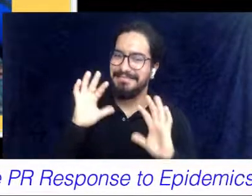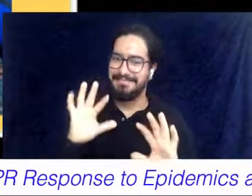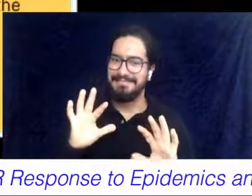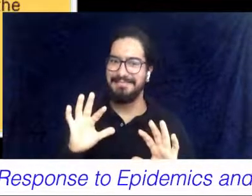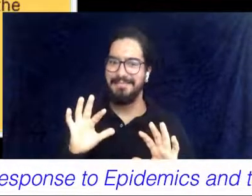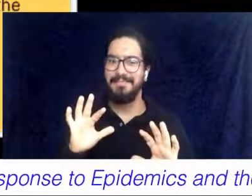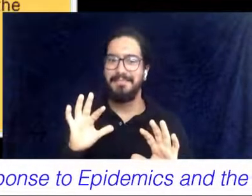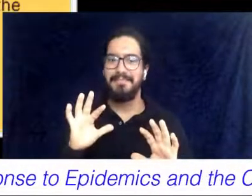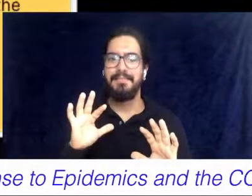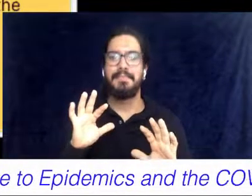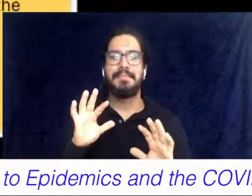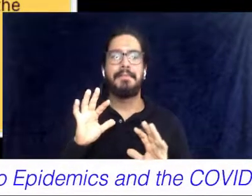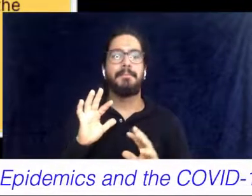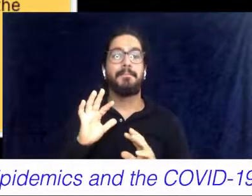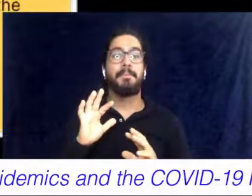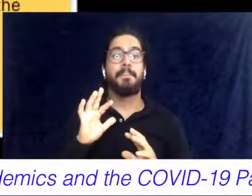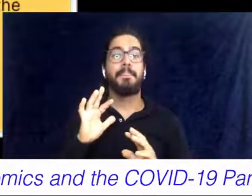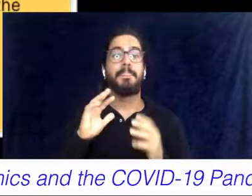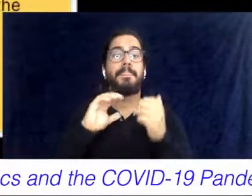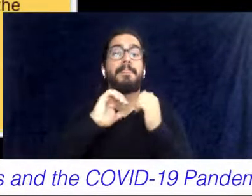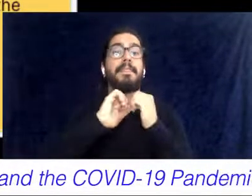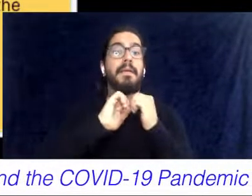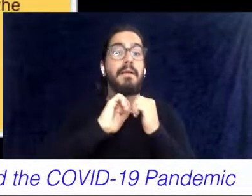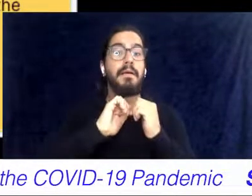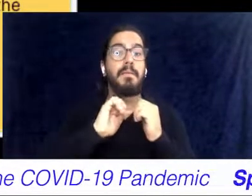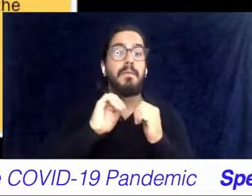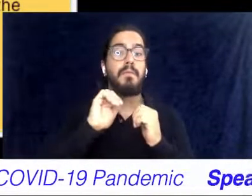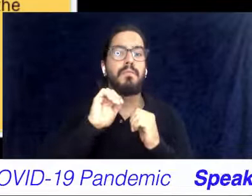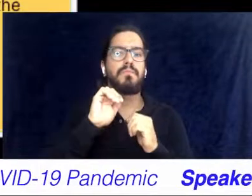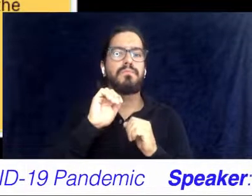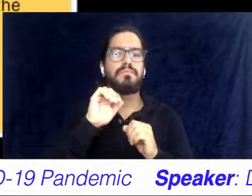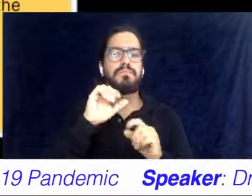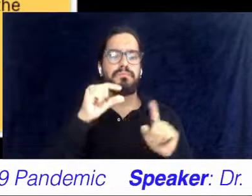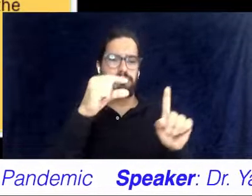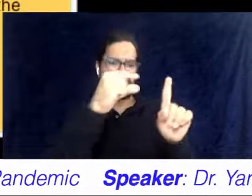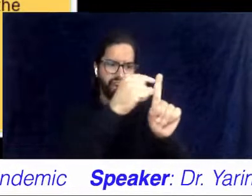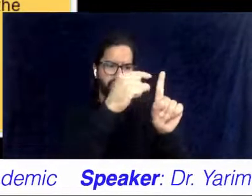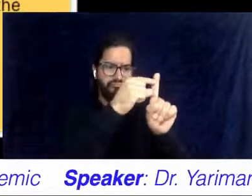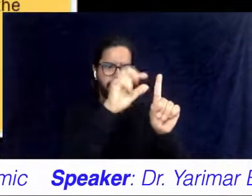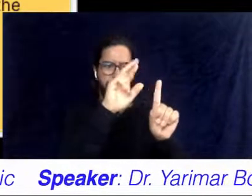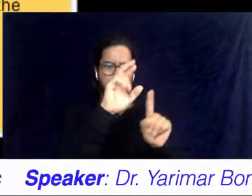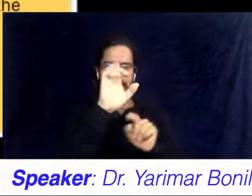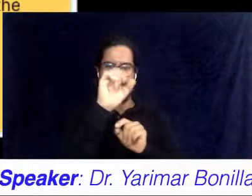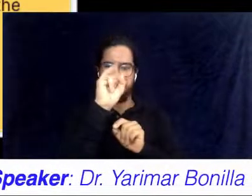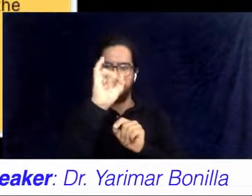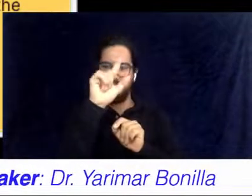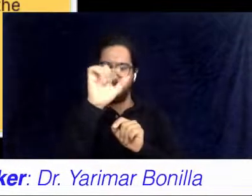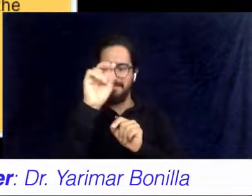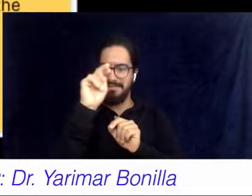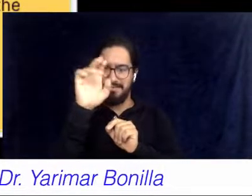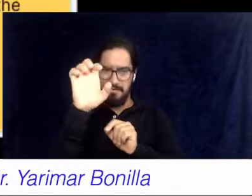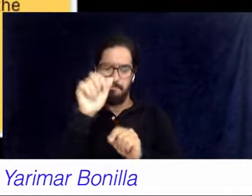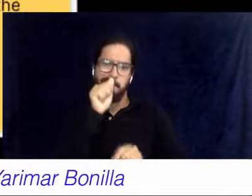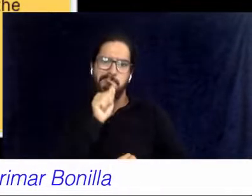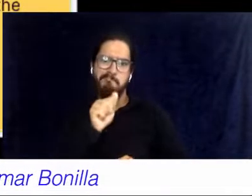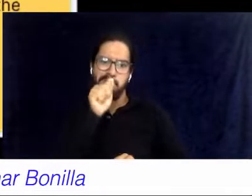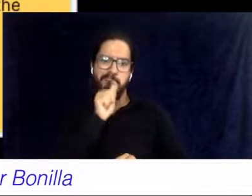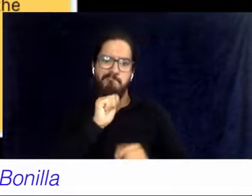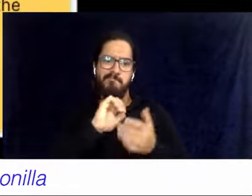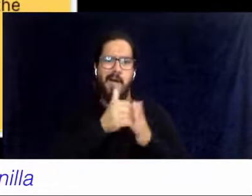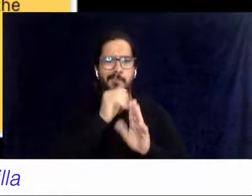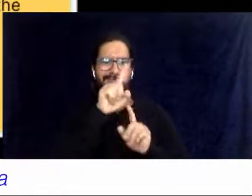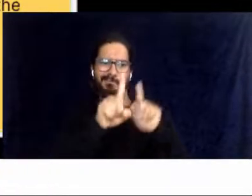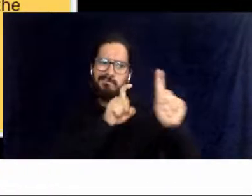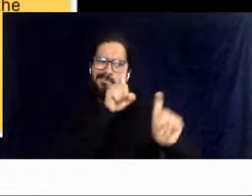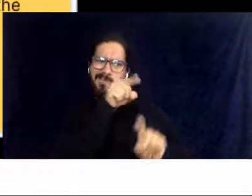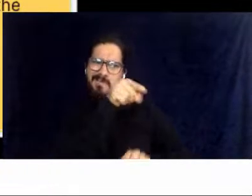think about how can we question the narratives of resilience? Because something that really concerns me is